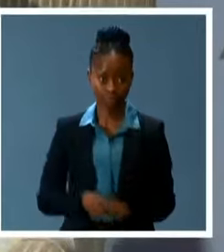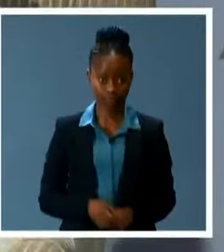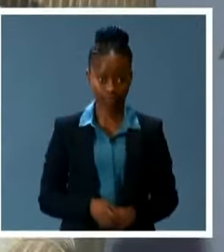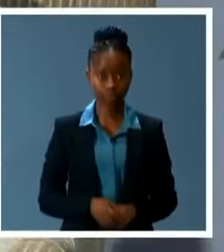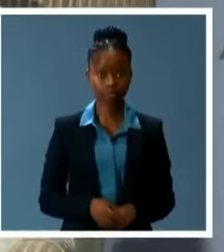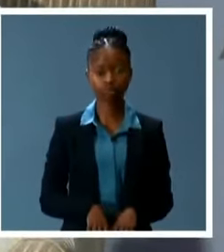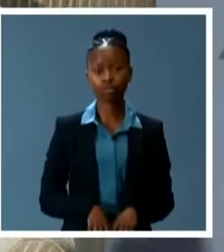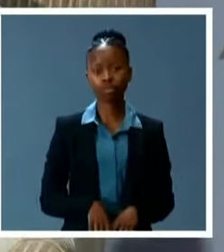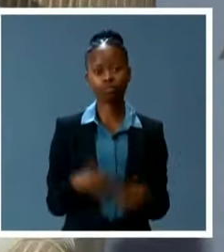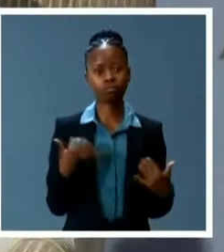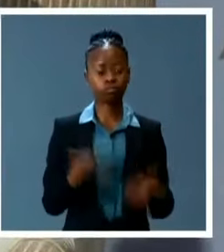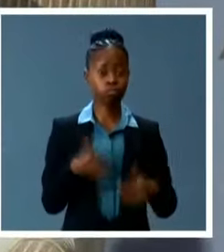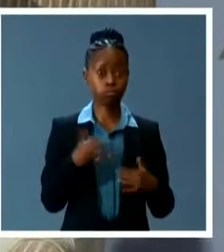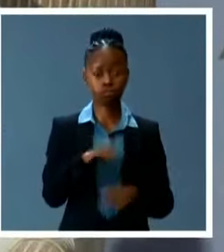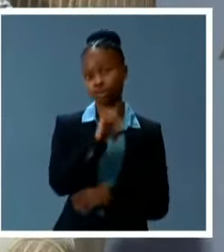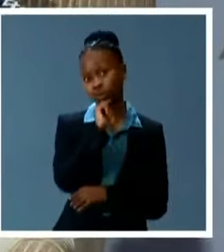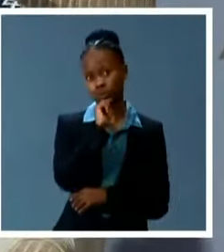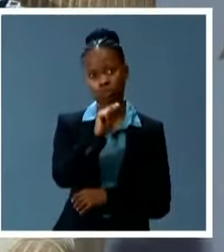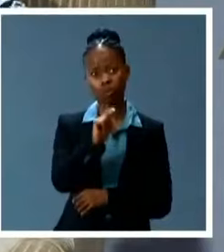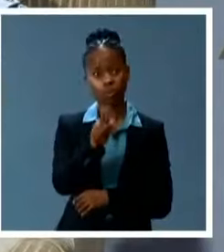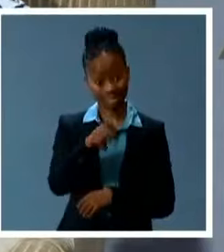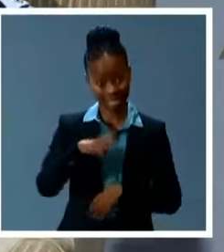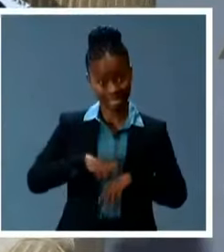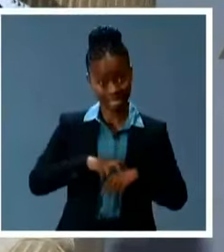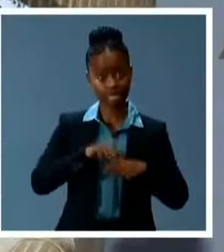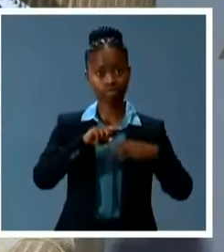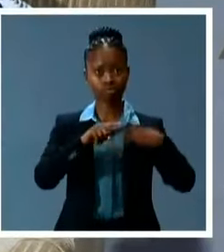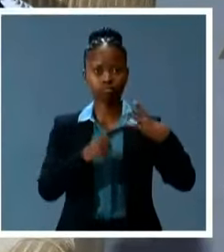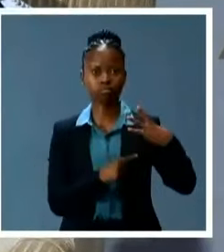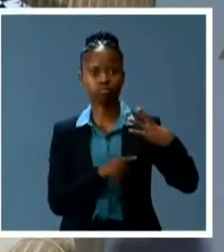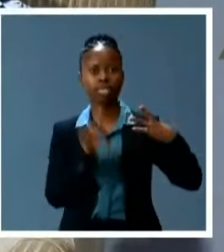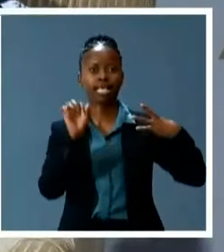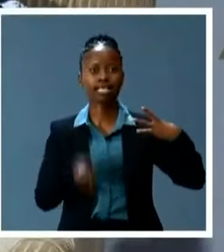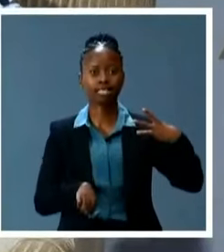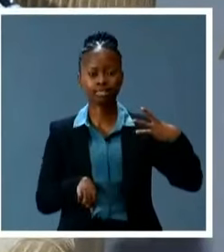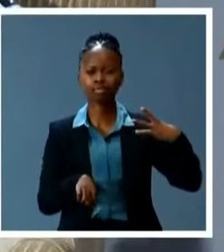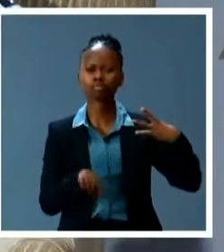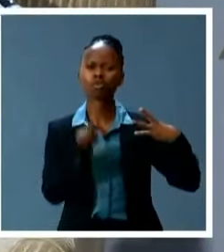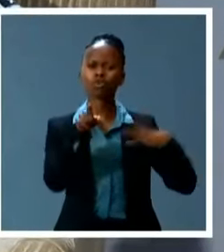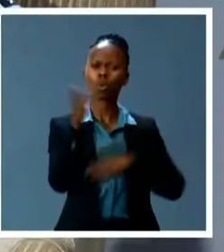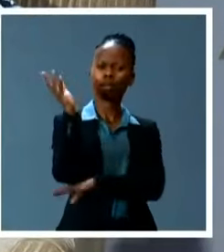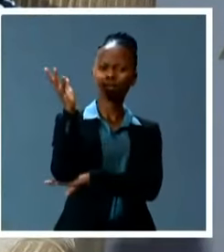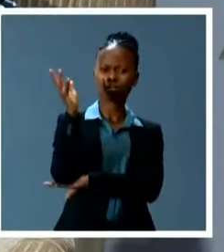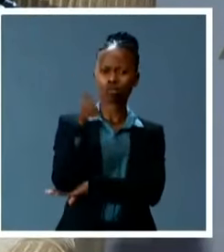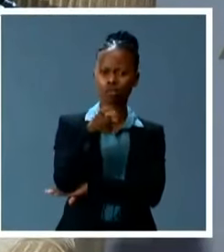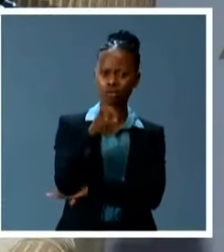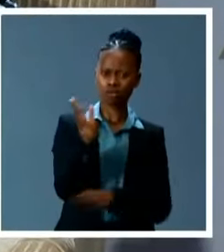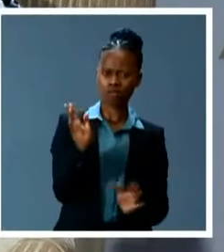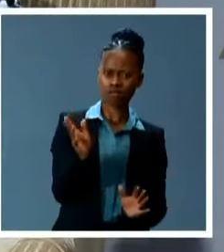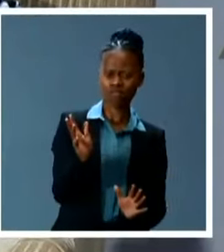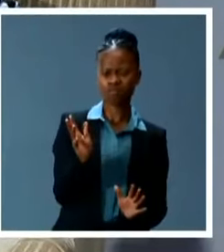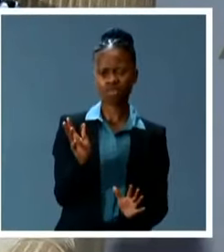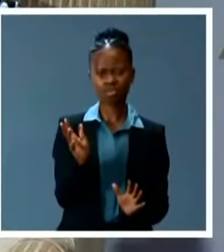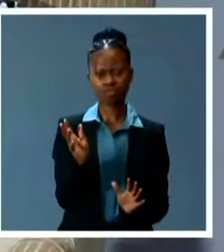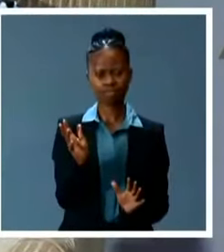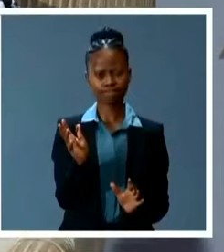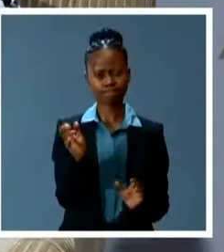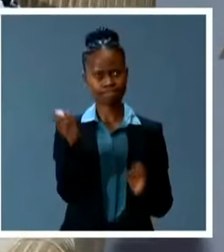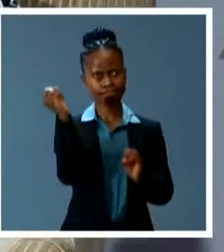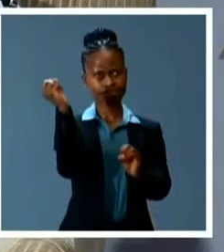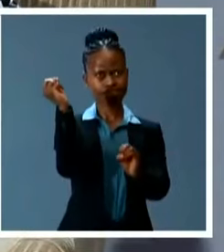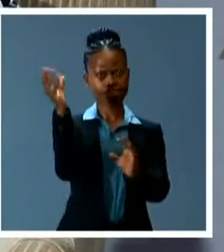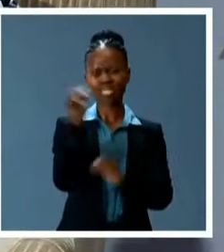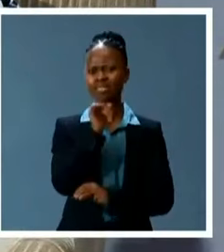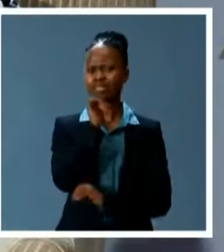Extraordinary and absolutely necessary measures, as you say. In your lecture, SG, you have described how the COVID-19 pandemic